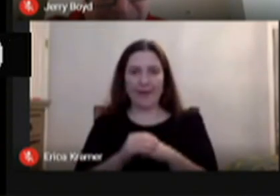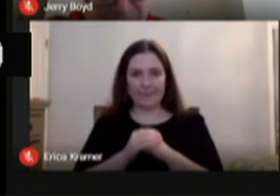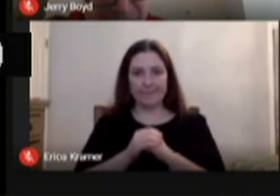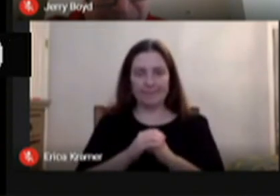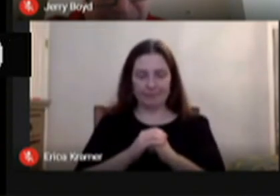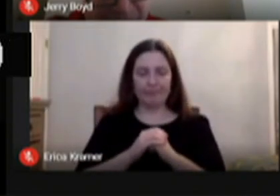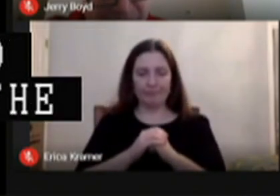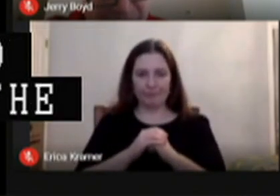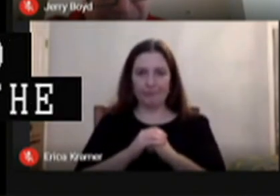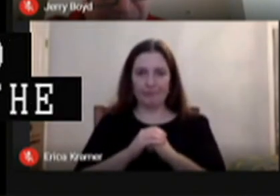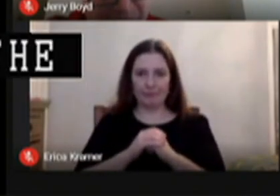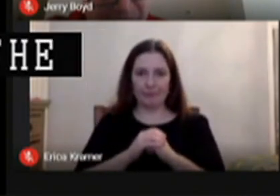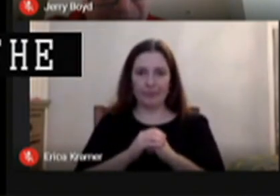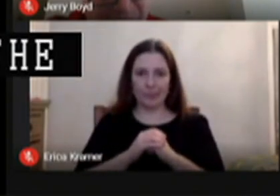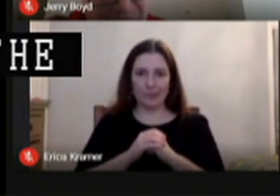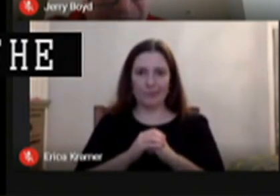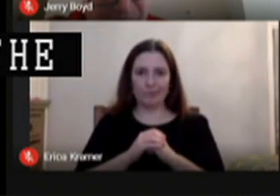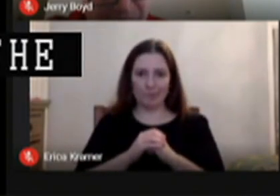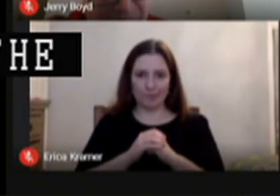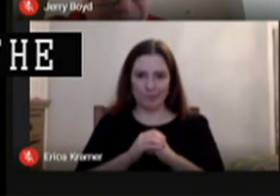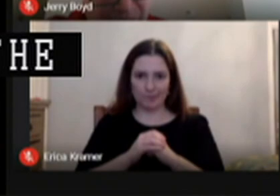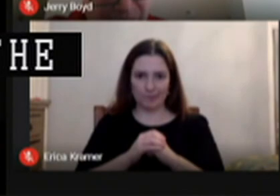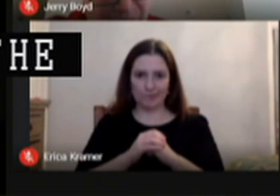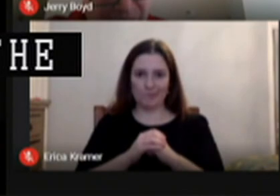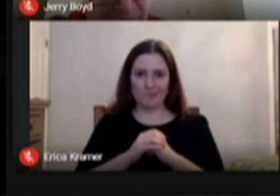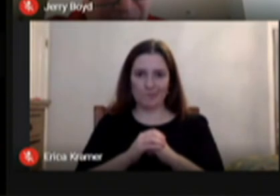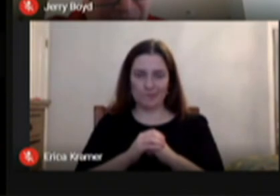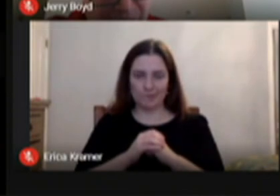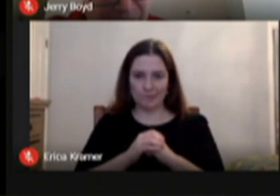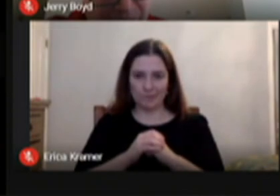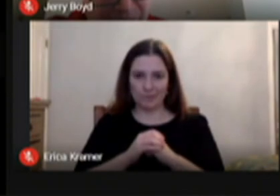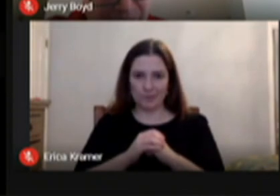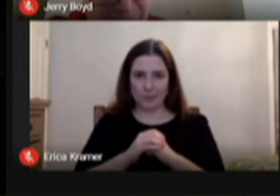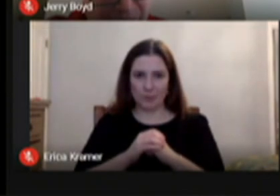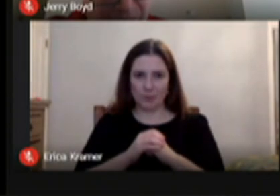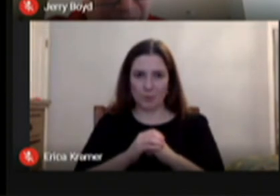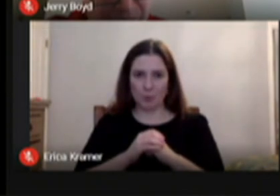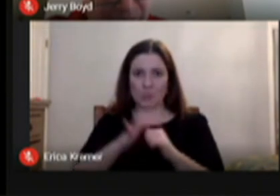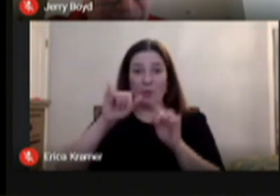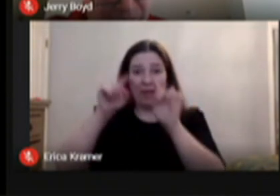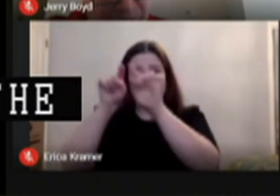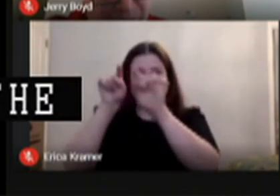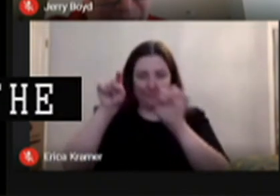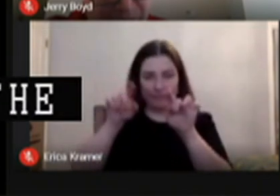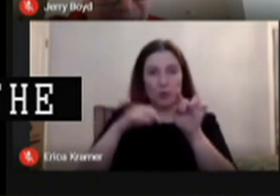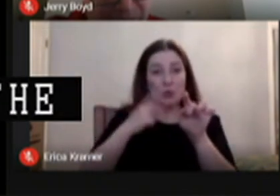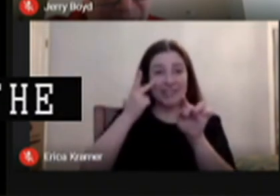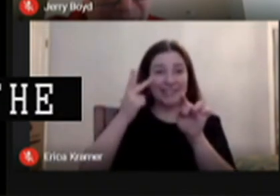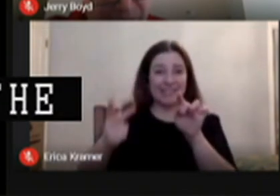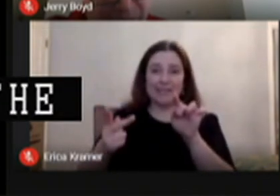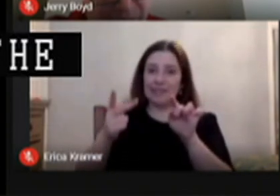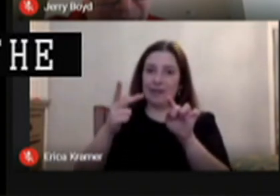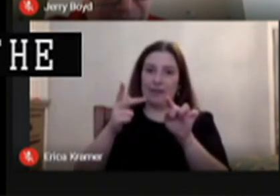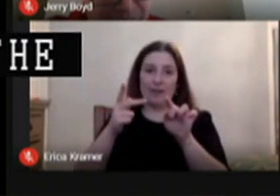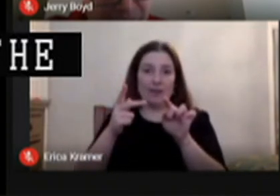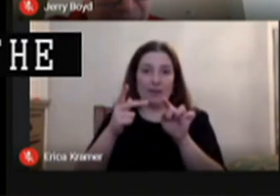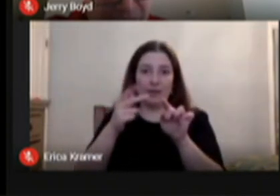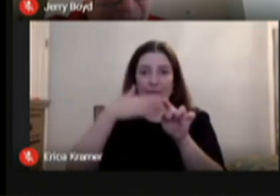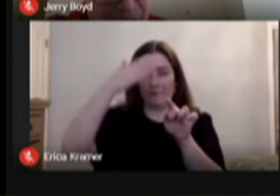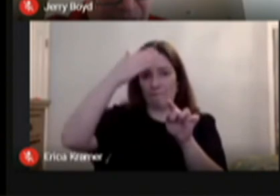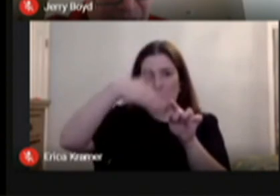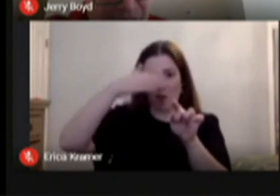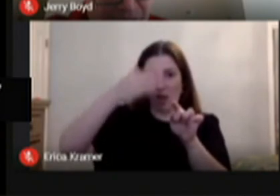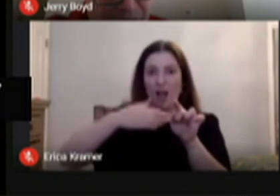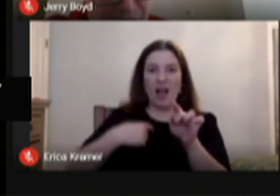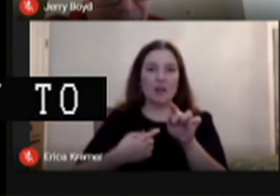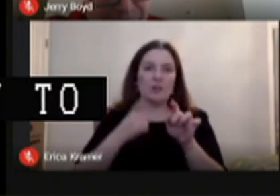more easily from Congress Street. And then coming around to the main entry, there's some revisions to the main entry to ensure that there's a